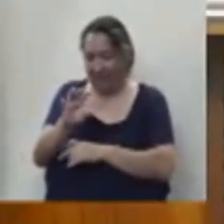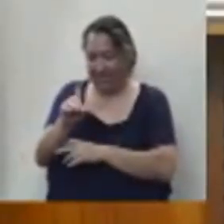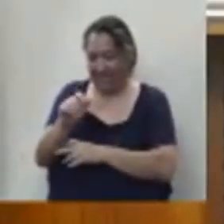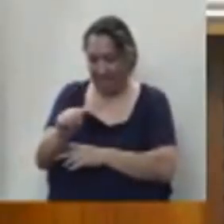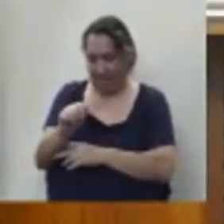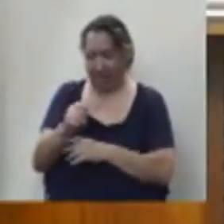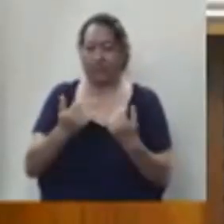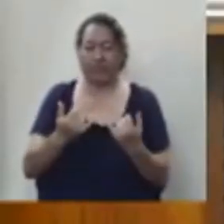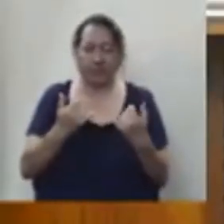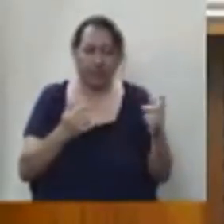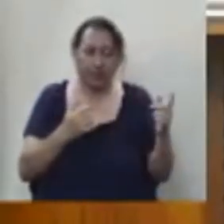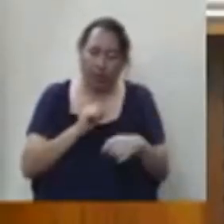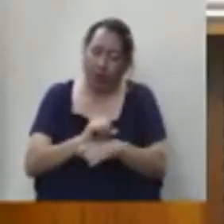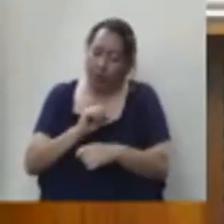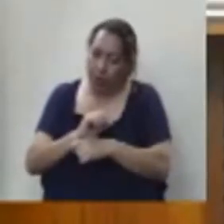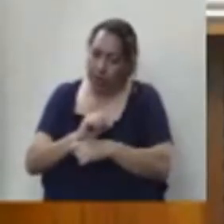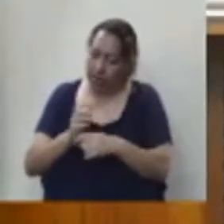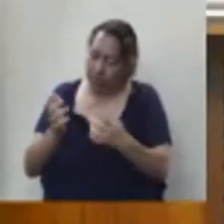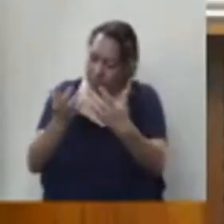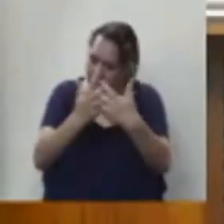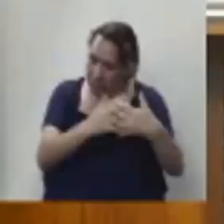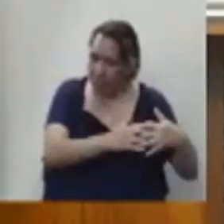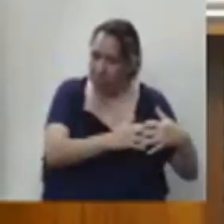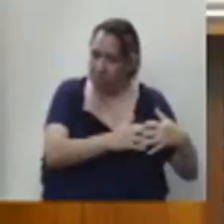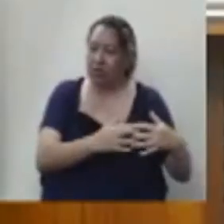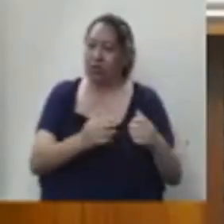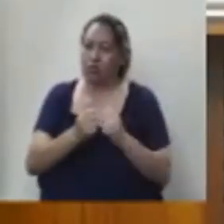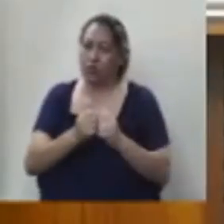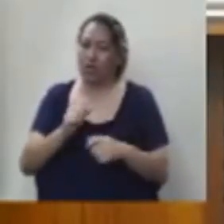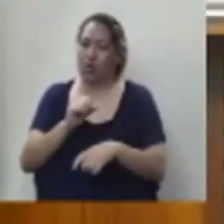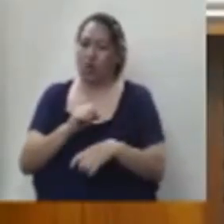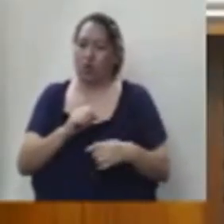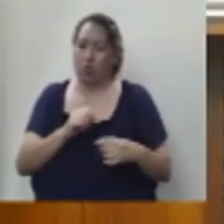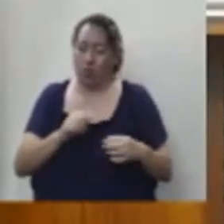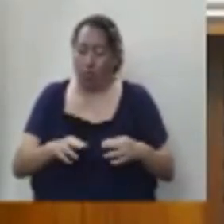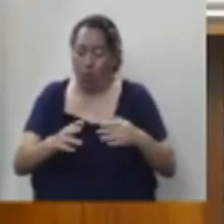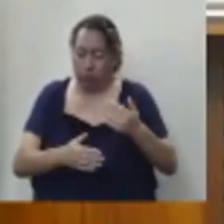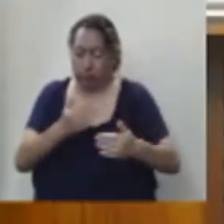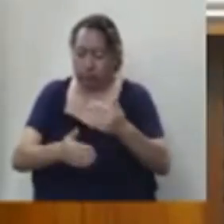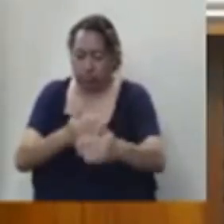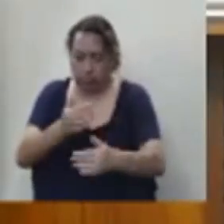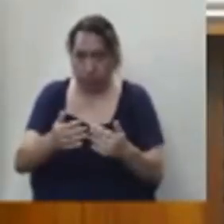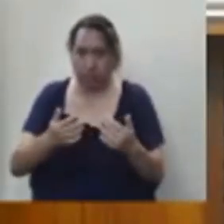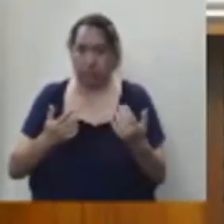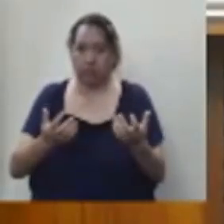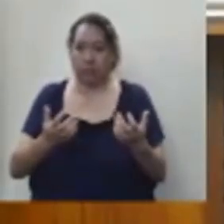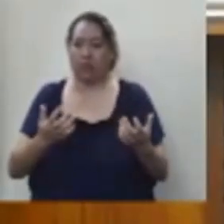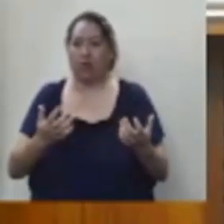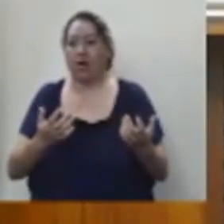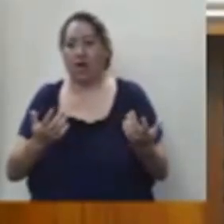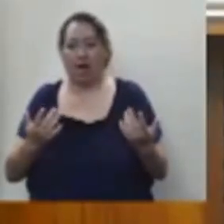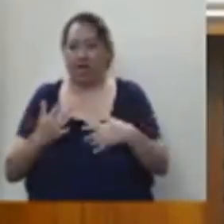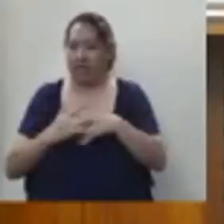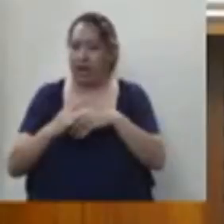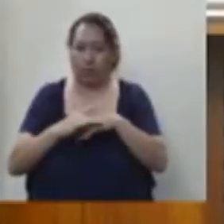economic road forward is I'm making myself available to the Chamber of Commerce and anybody who wants and intends